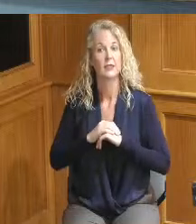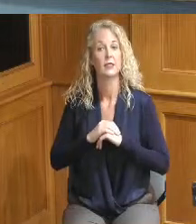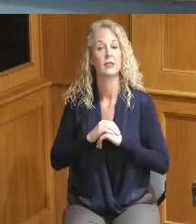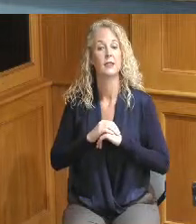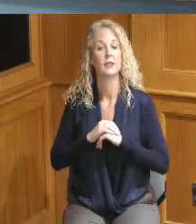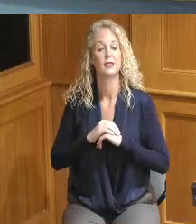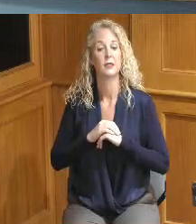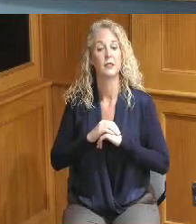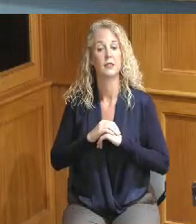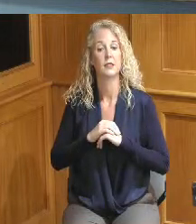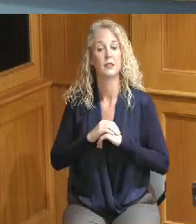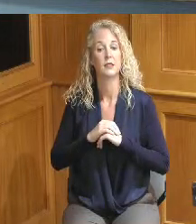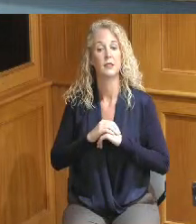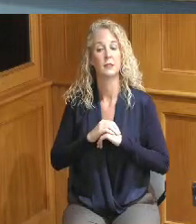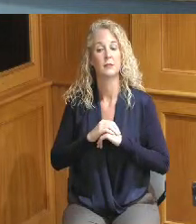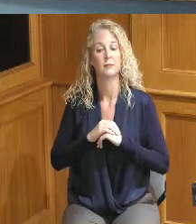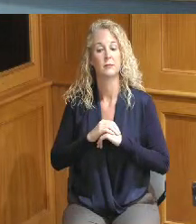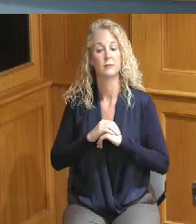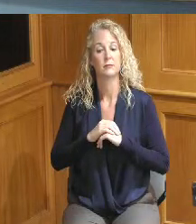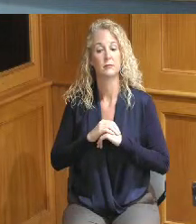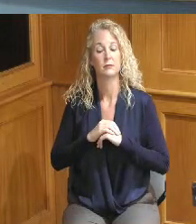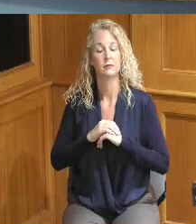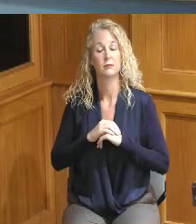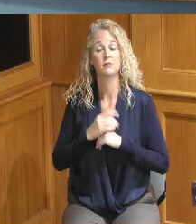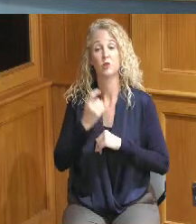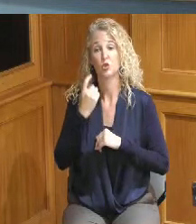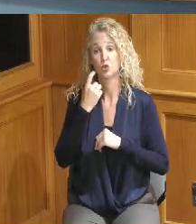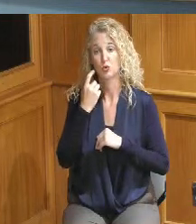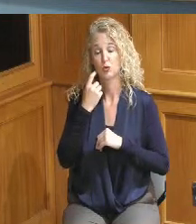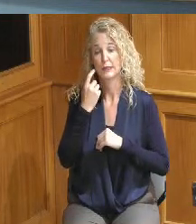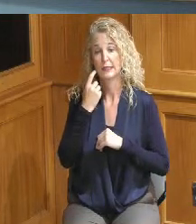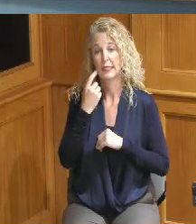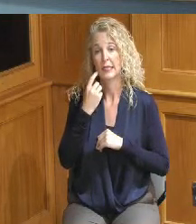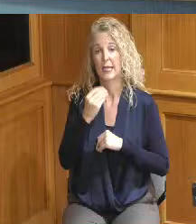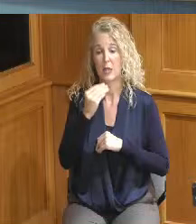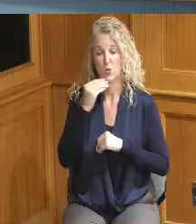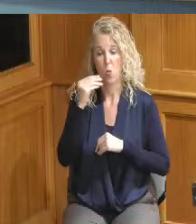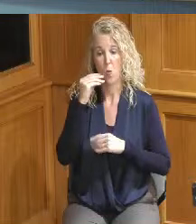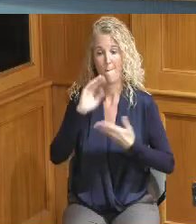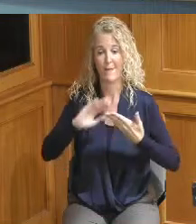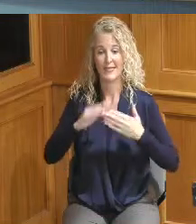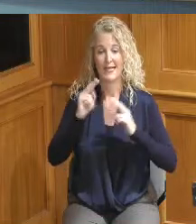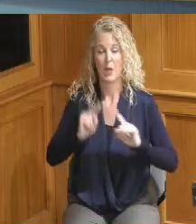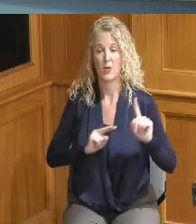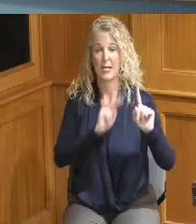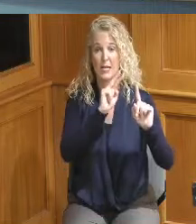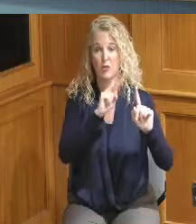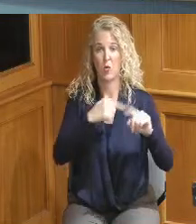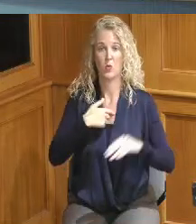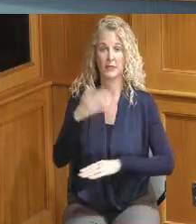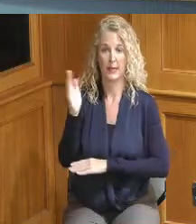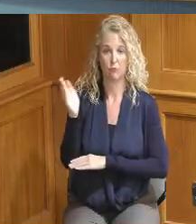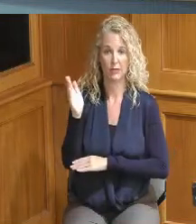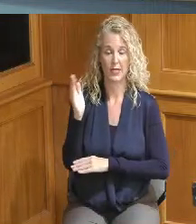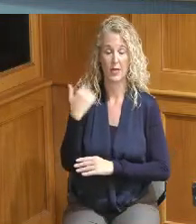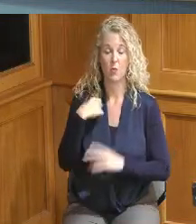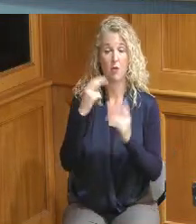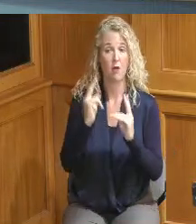and delivered remarks at the Hometown Heroes celebration honoring our